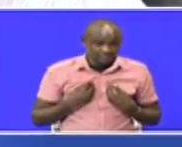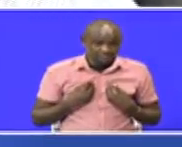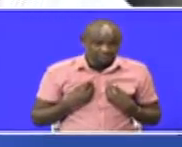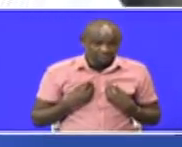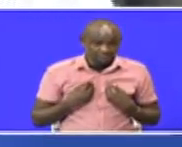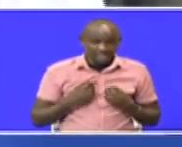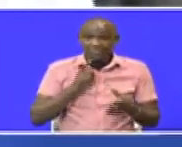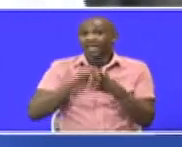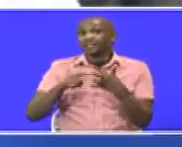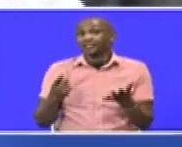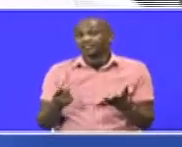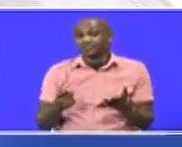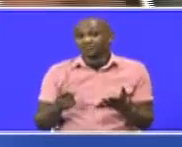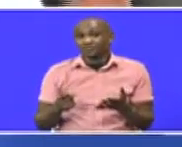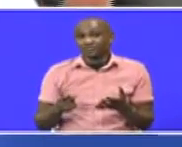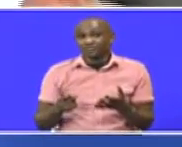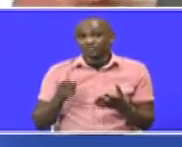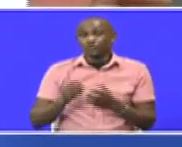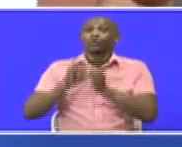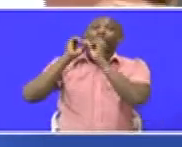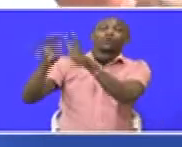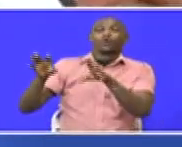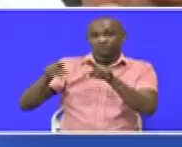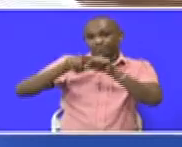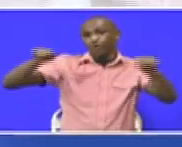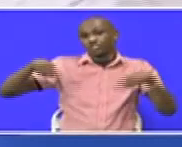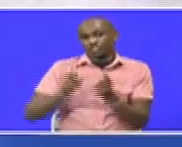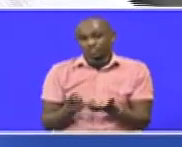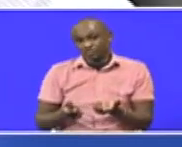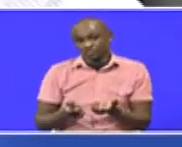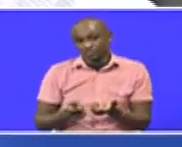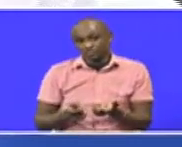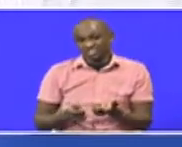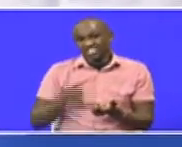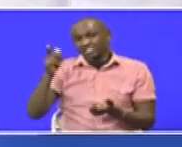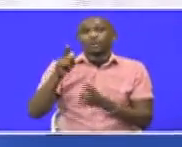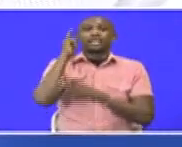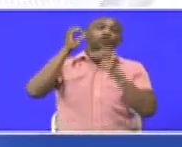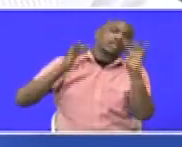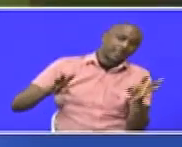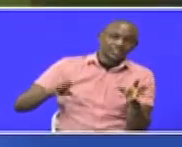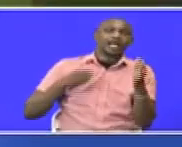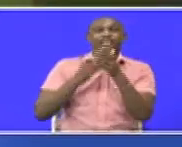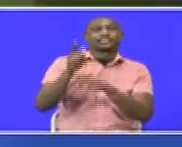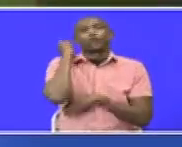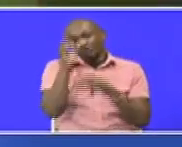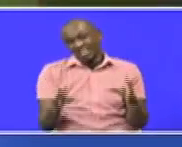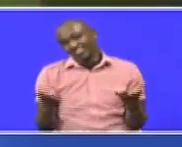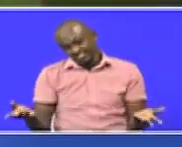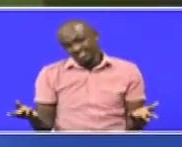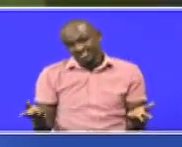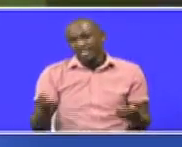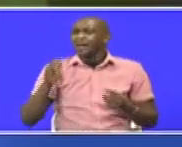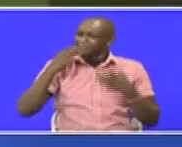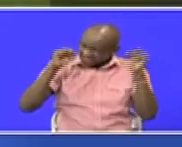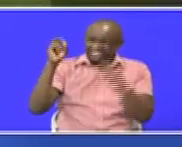and then you are thrown into the box of it is not legal, it is illegal. President Uhuru